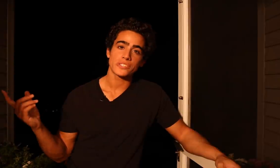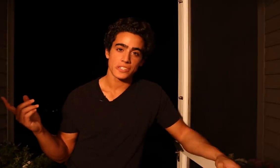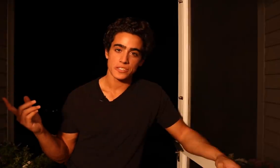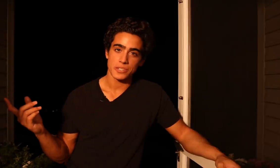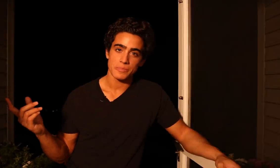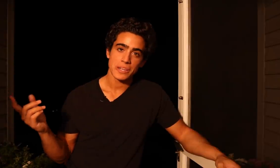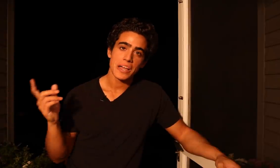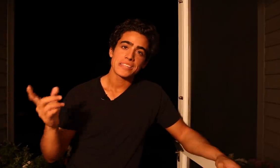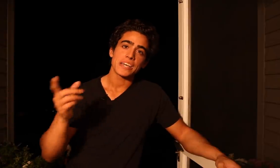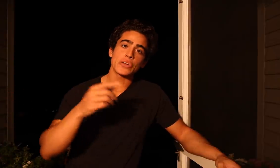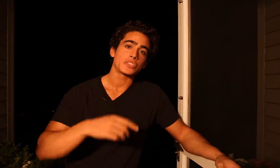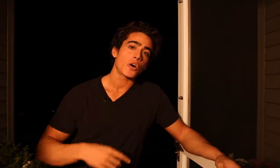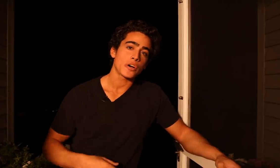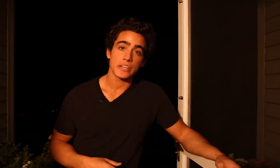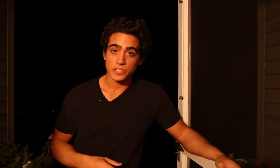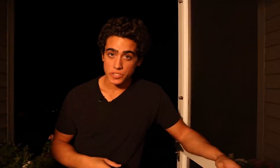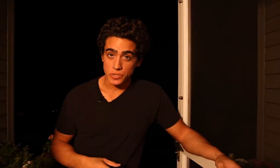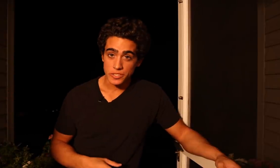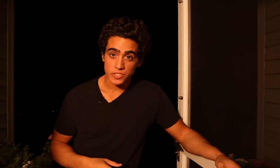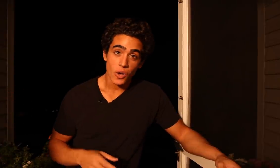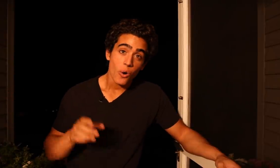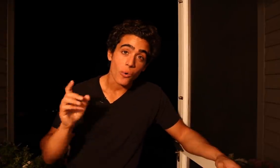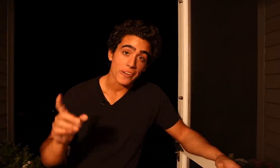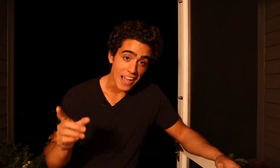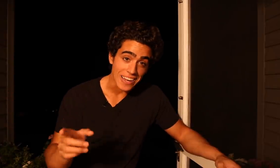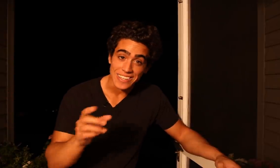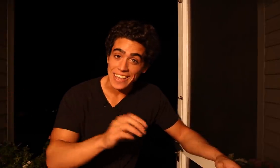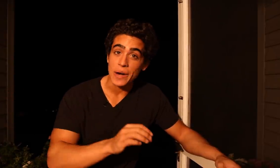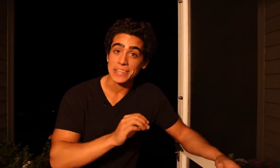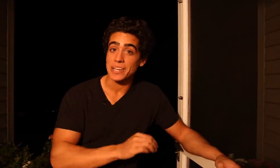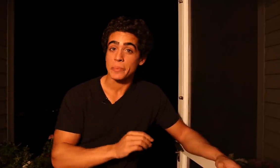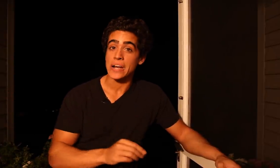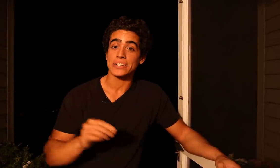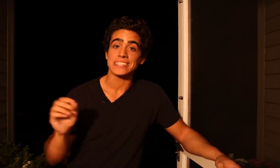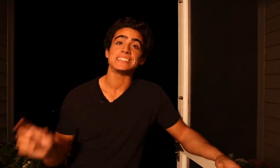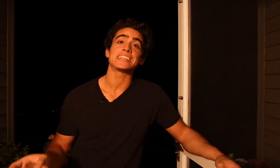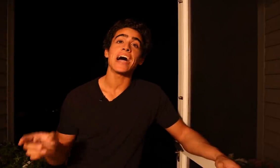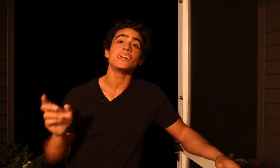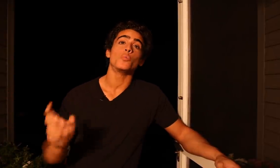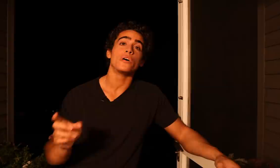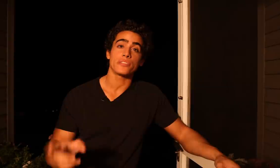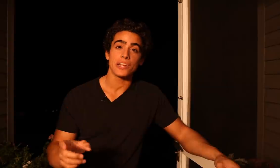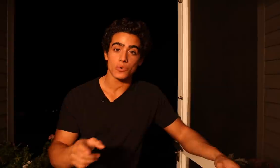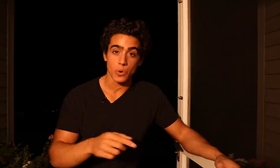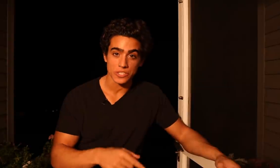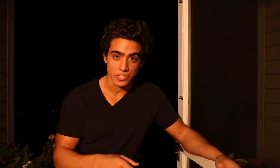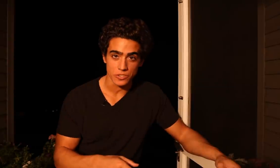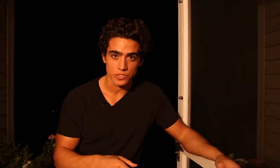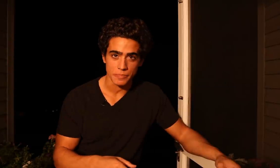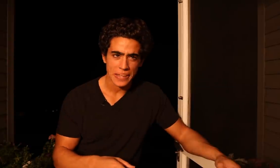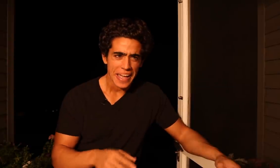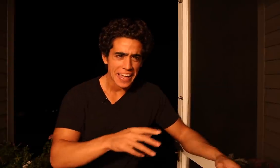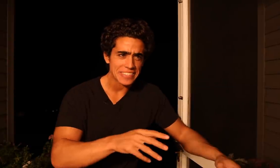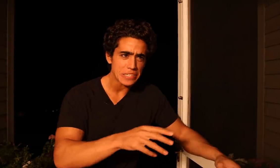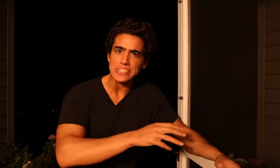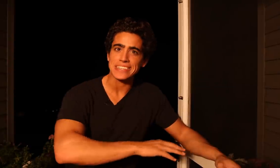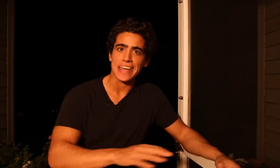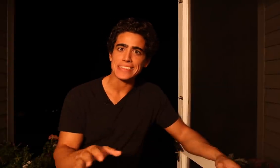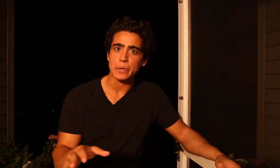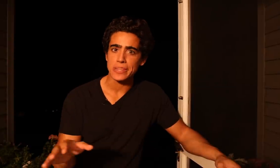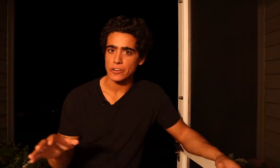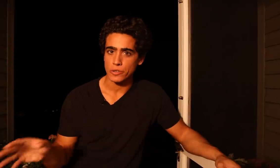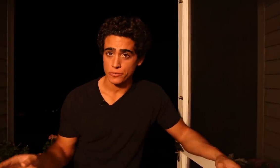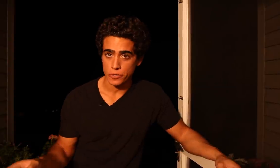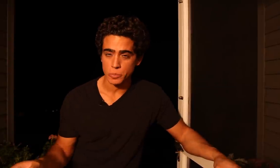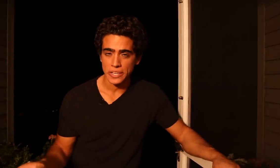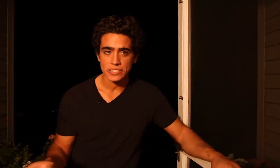What's more sinister? That they're targeting students or not allowing their parents inside with their own children. And to even